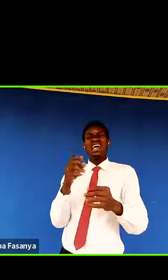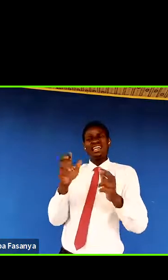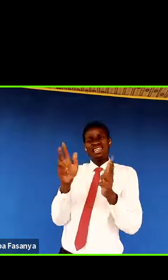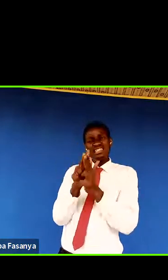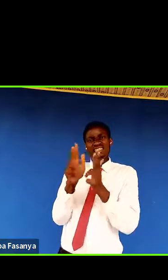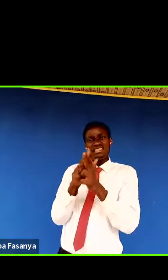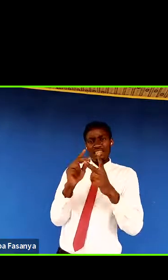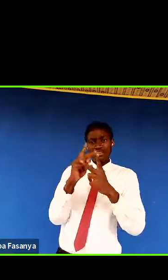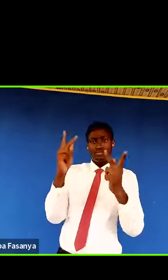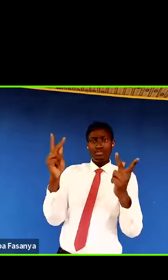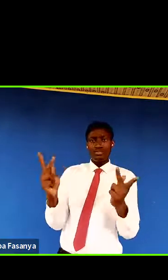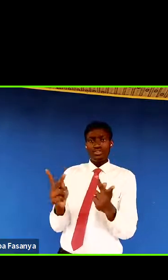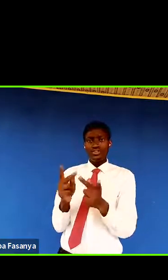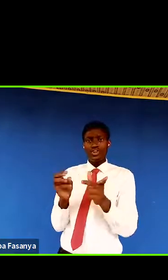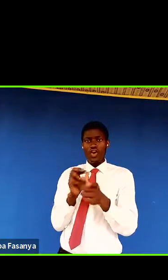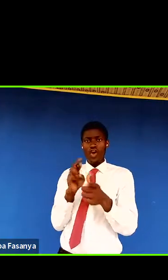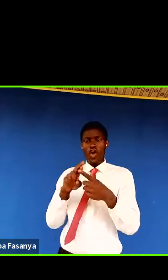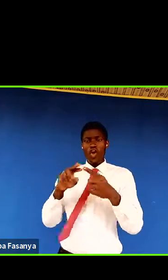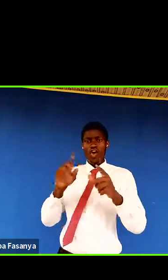guarantees conception?